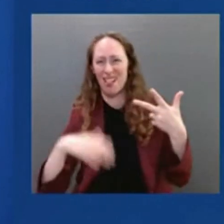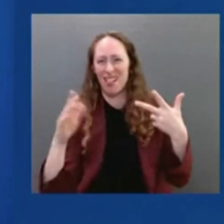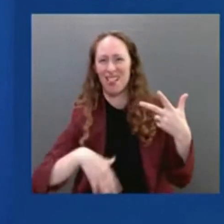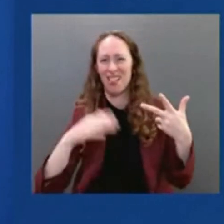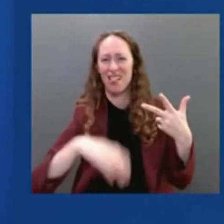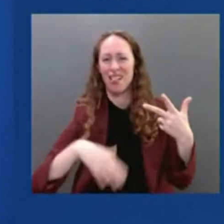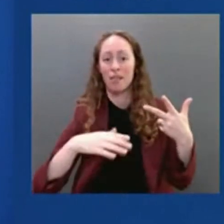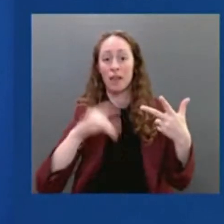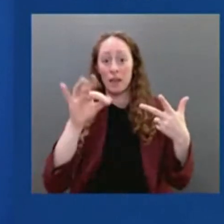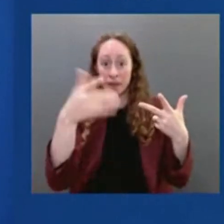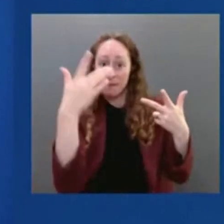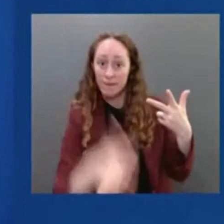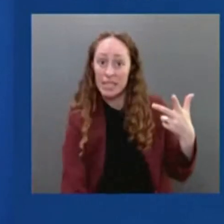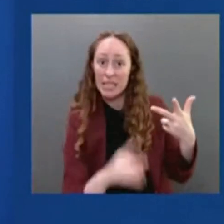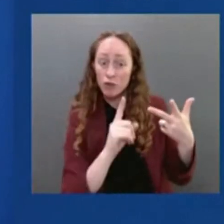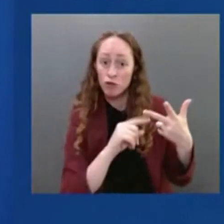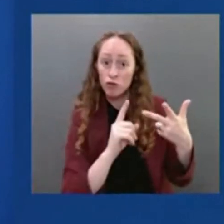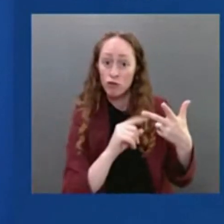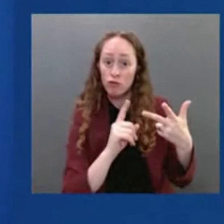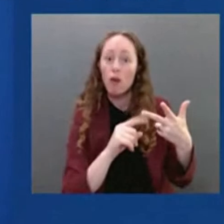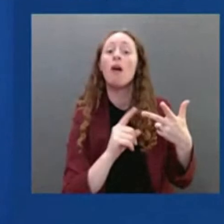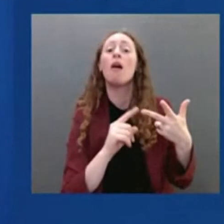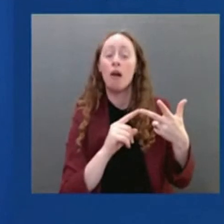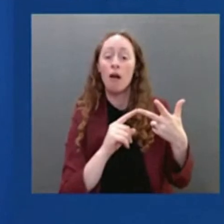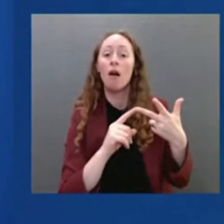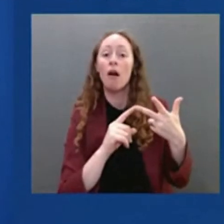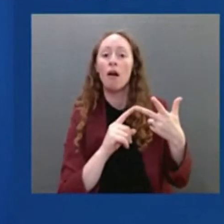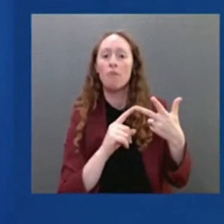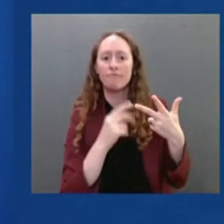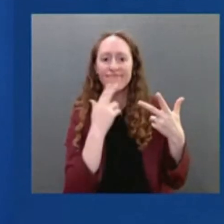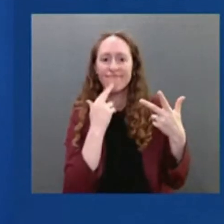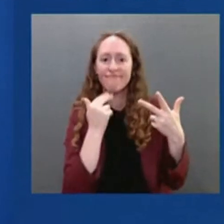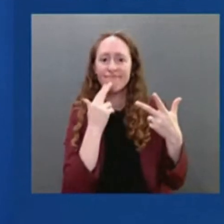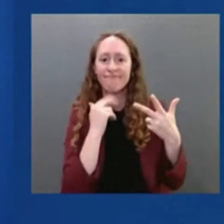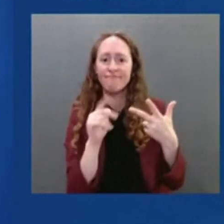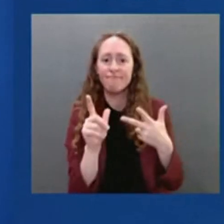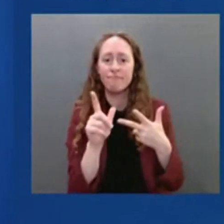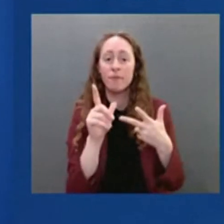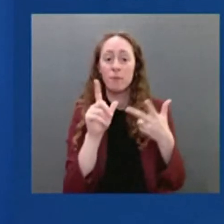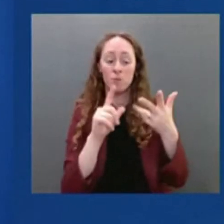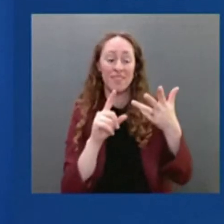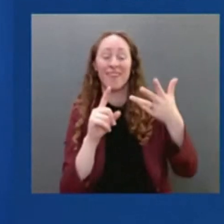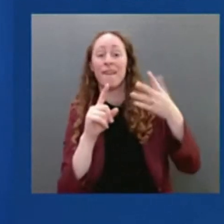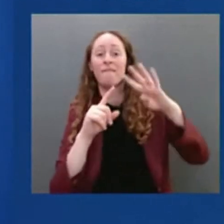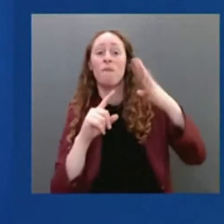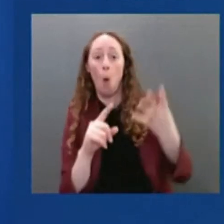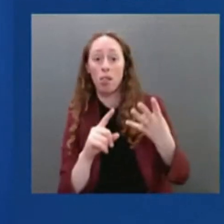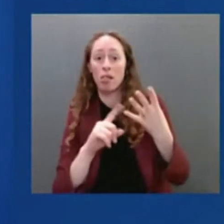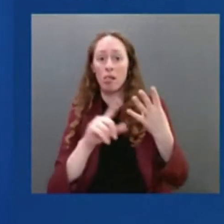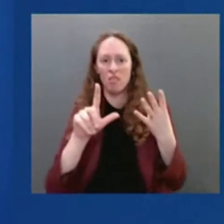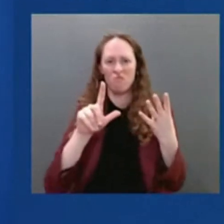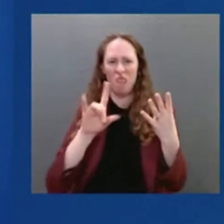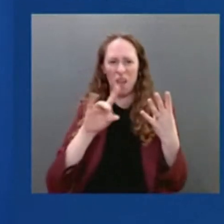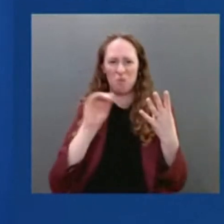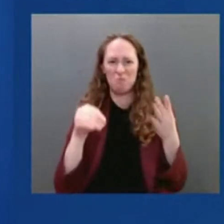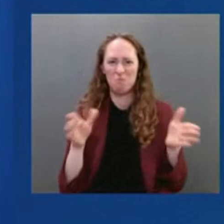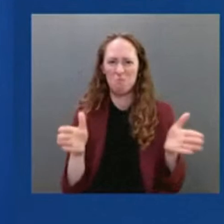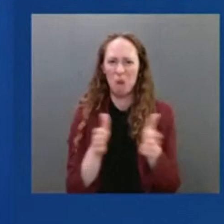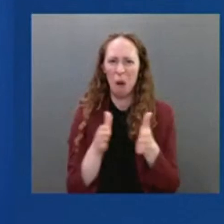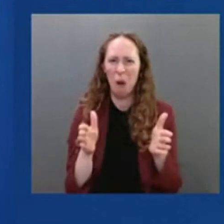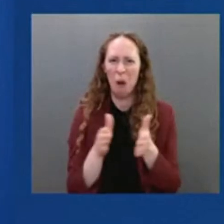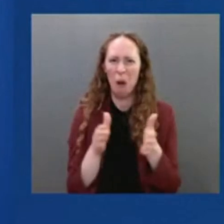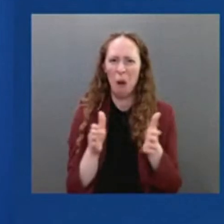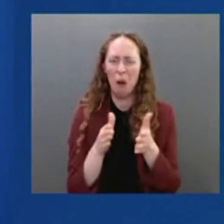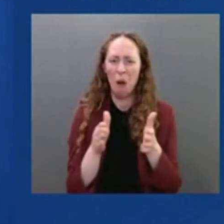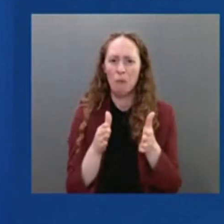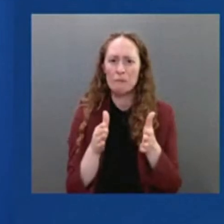a second booster dose. And of those over the age of 65, only 34% have received their second booster dose. So